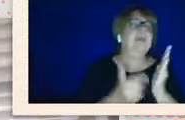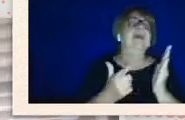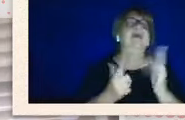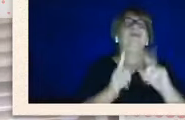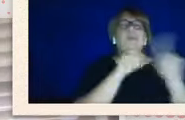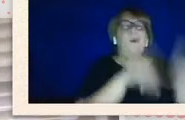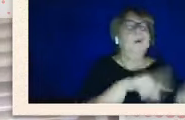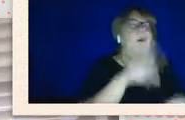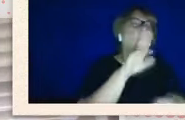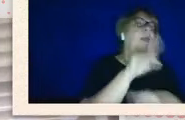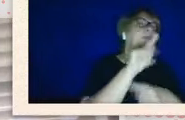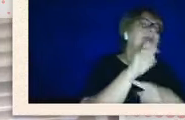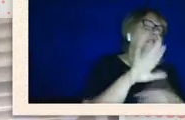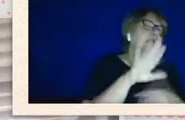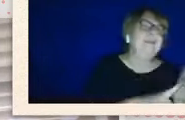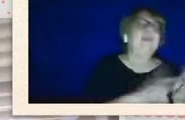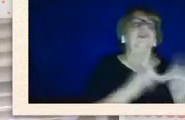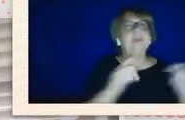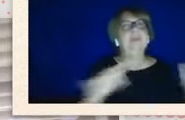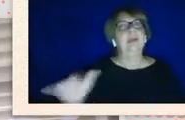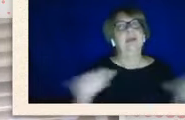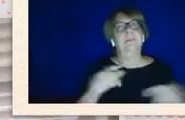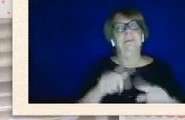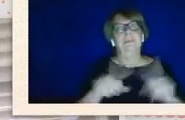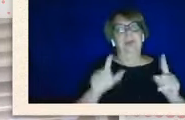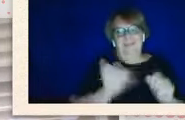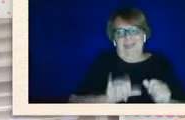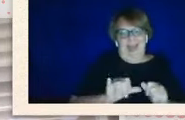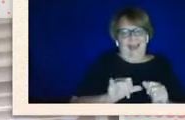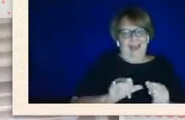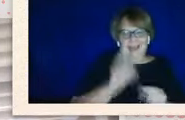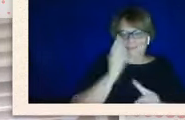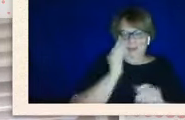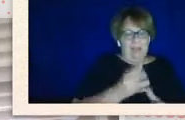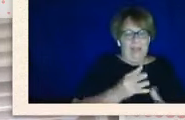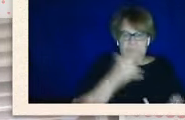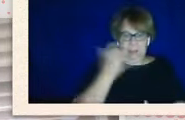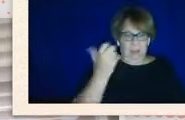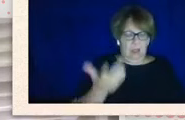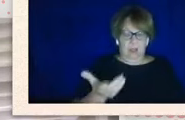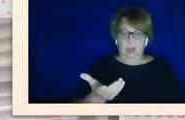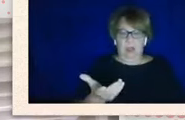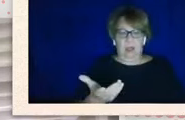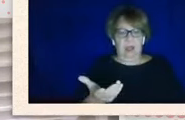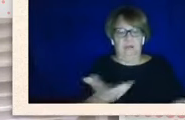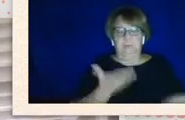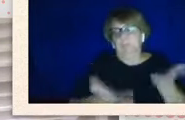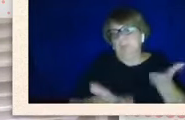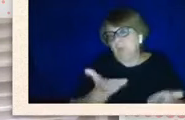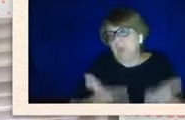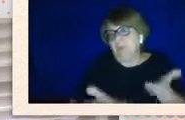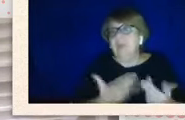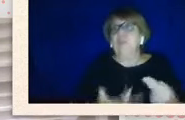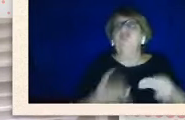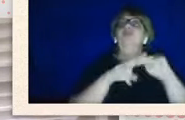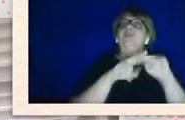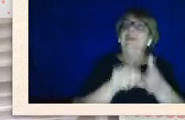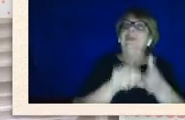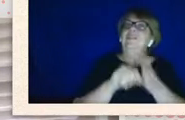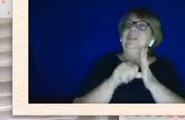But that has to all be information that, because there's perhaps an increased emphasis on vote by mail